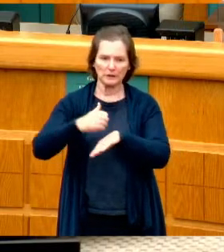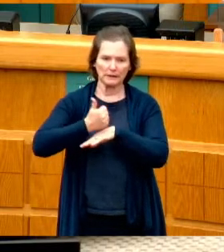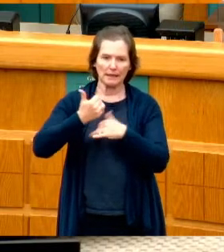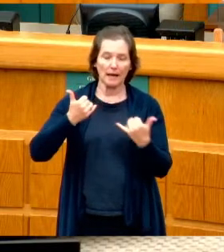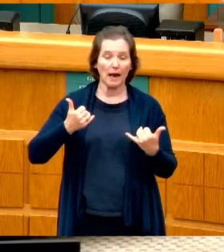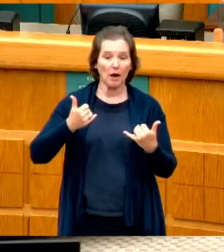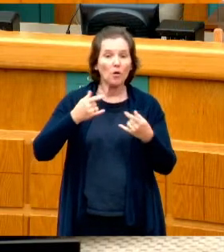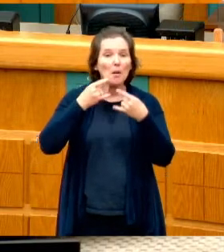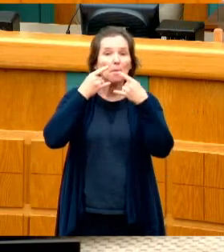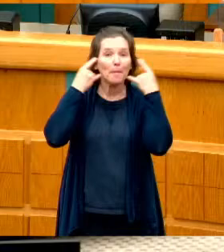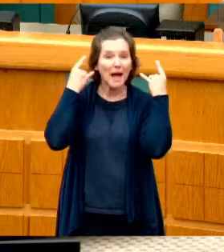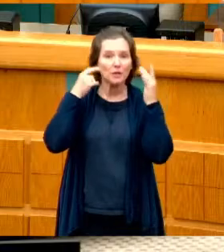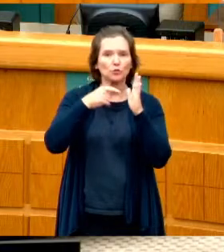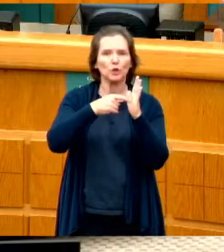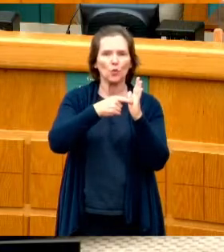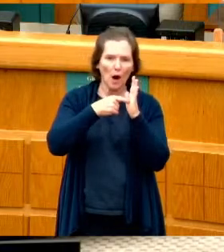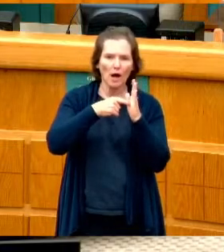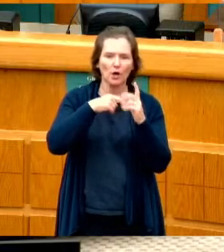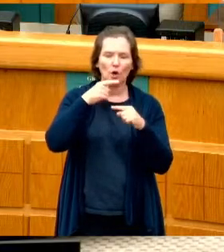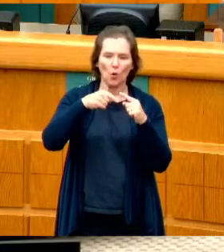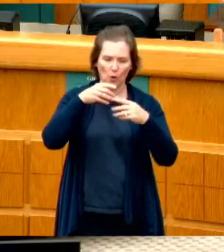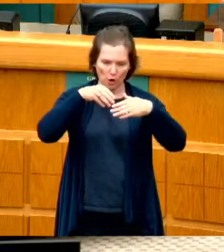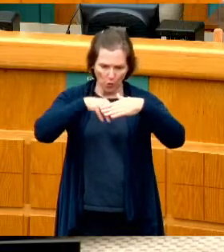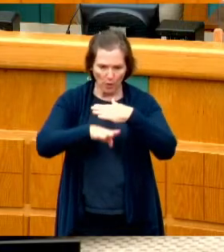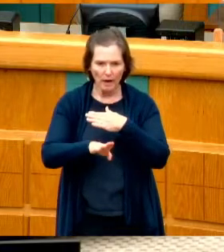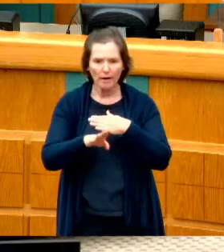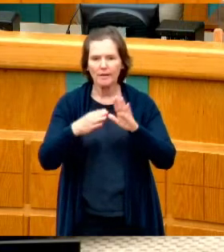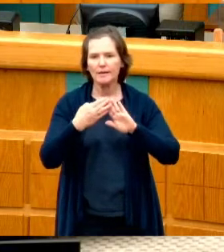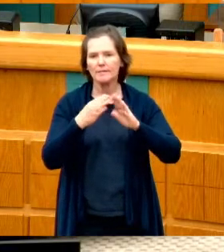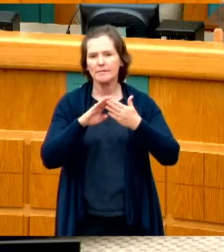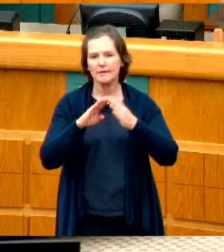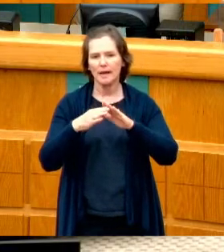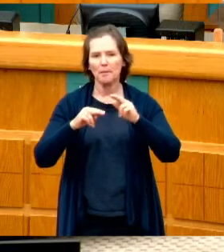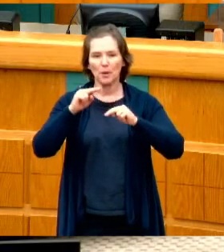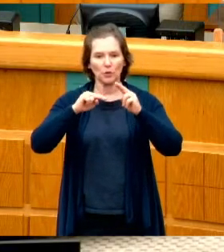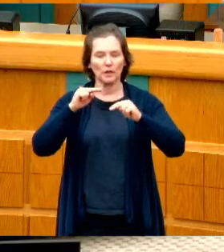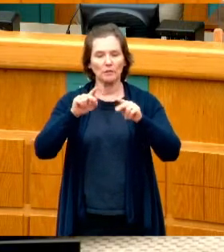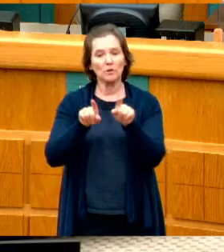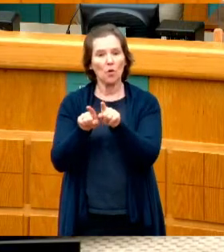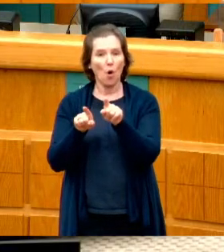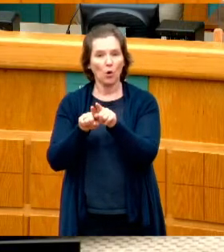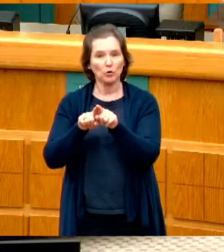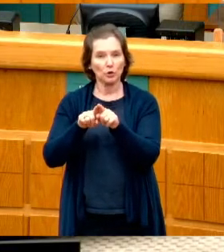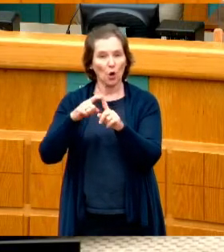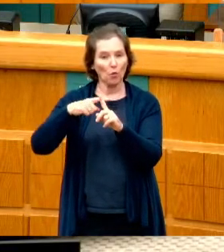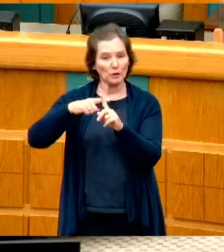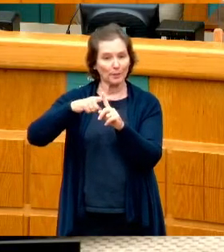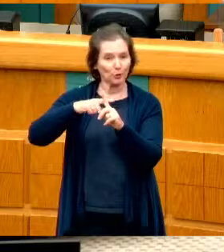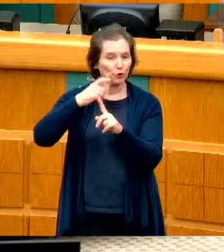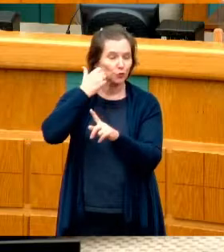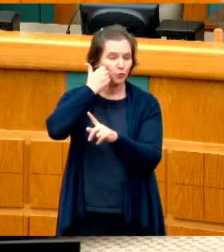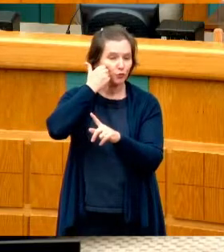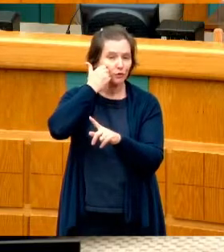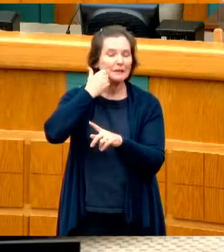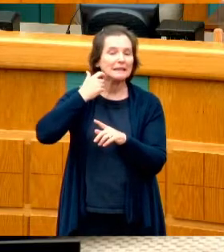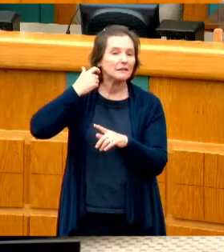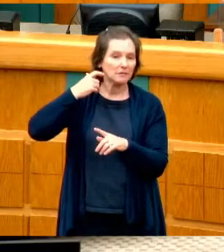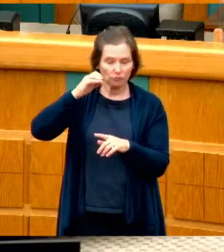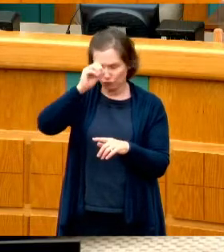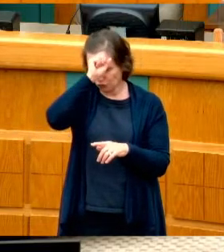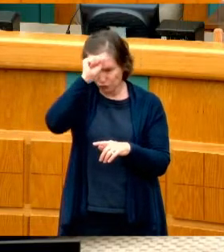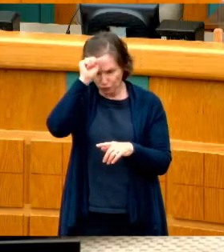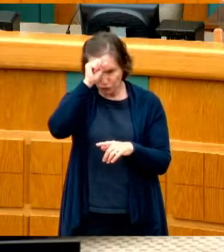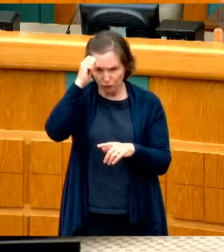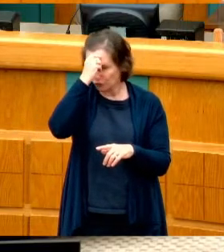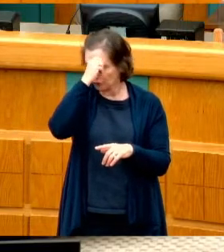are required when entering a city facility, as will be a temperature check, and that happens for our employees as well. Not only do they wear a